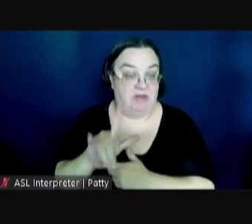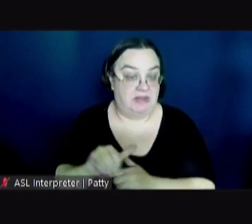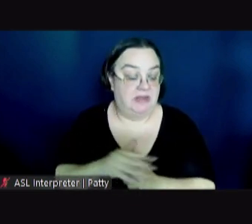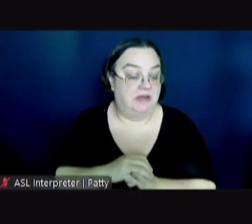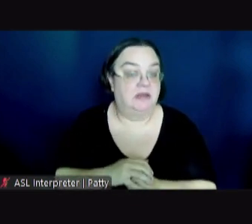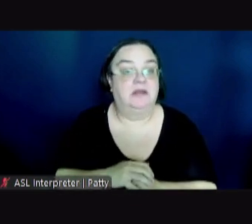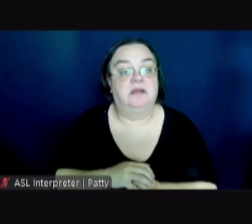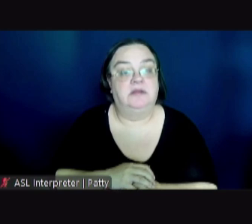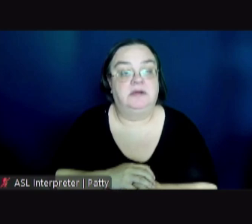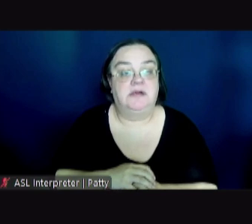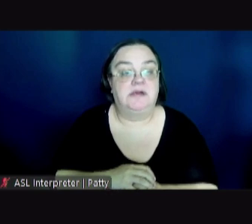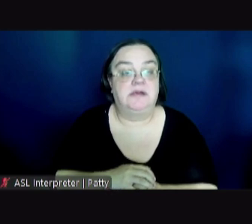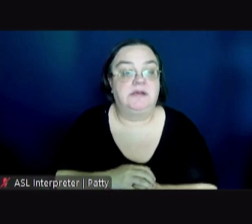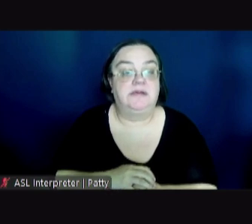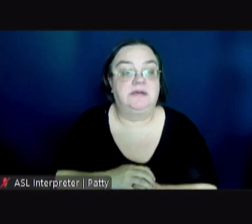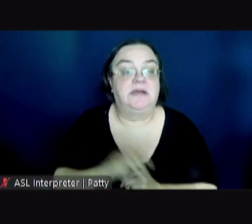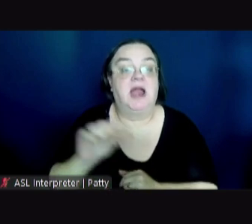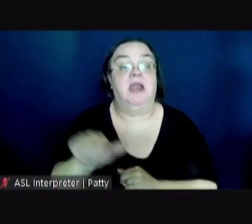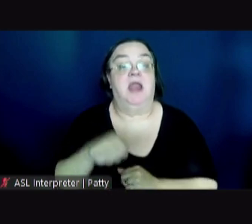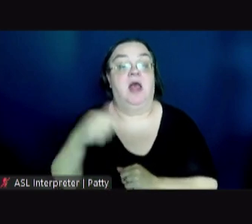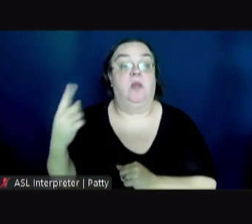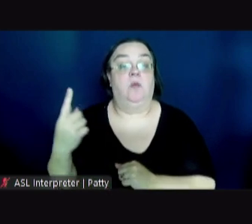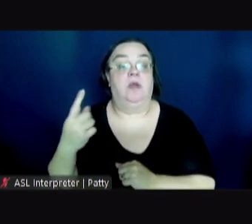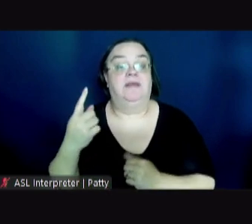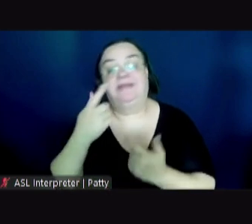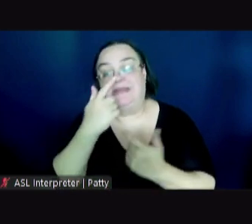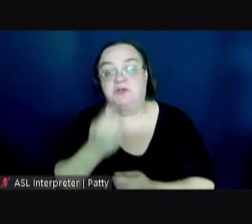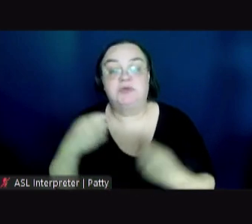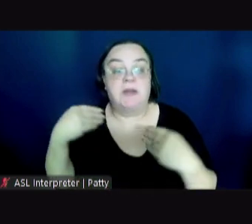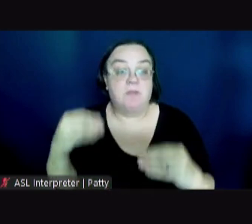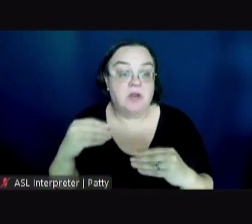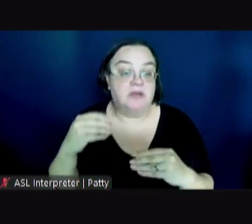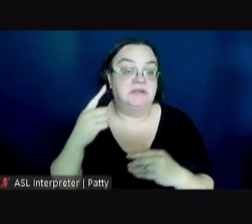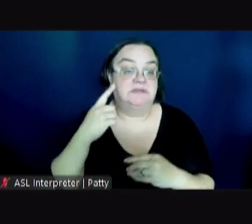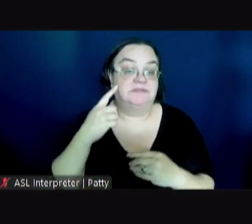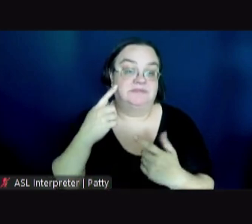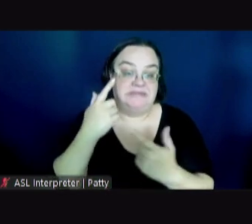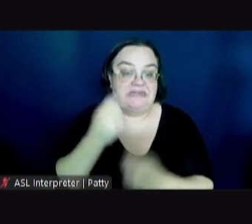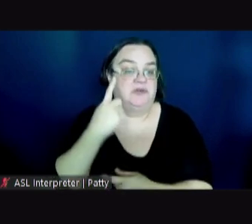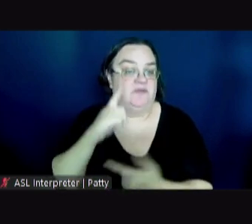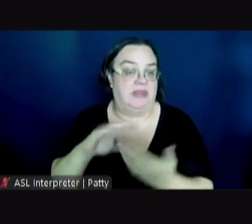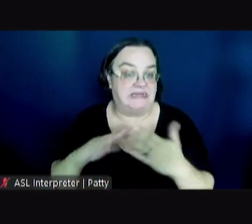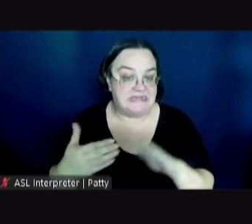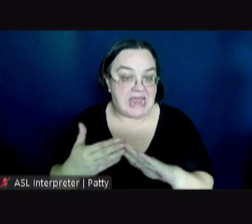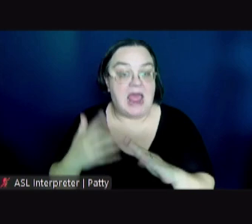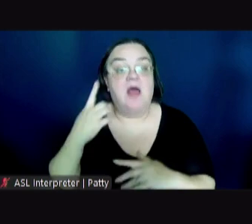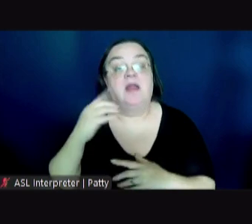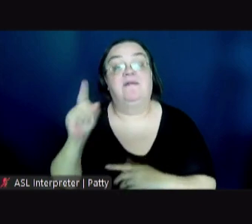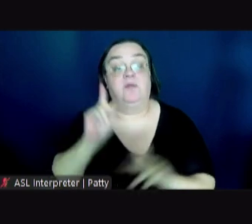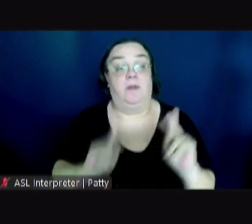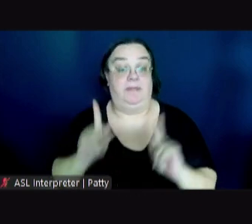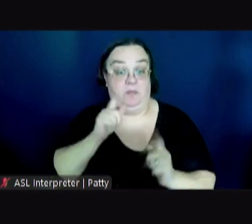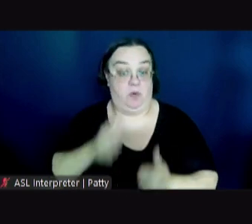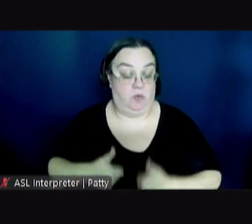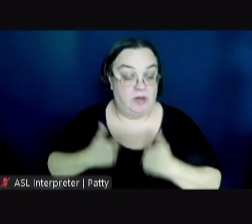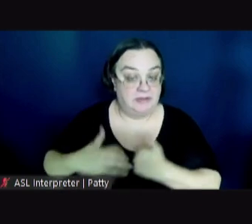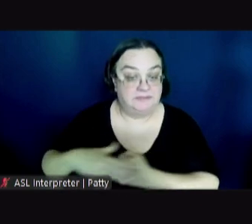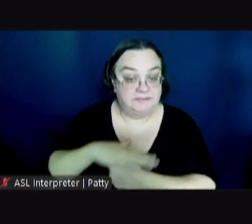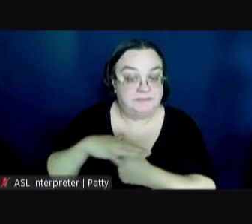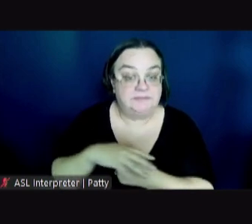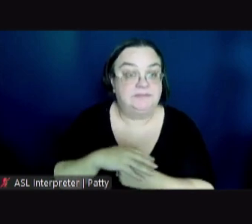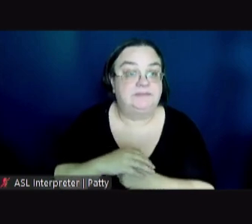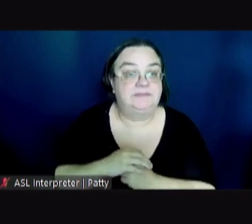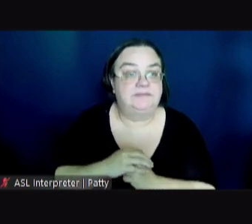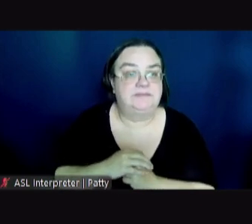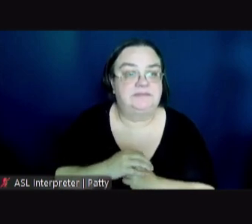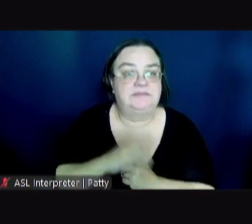the topics of interest for the town and for residents around here is the solar carport